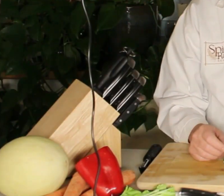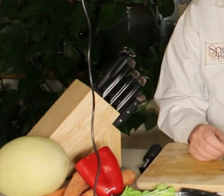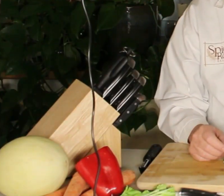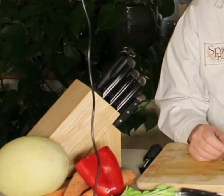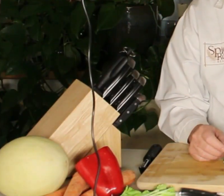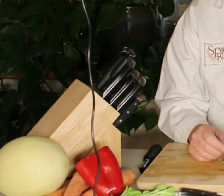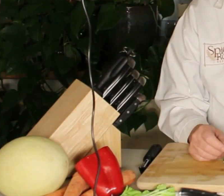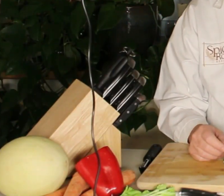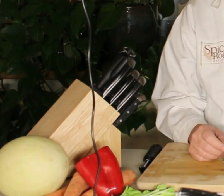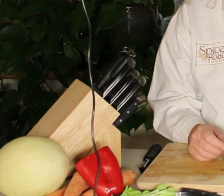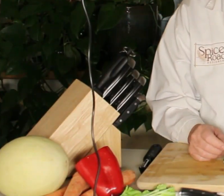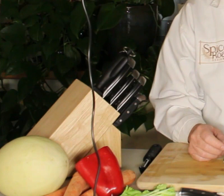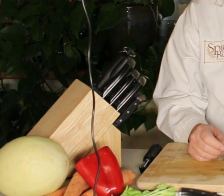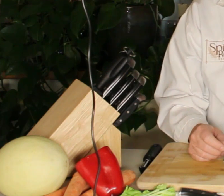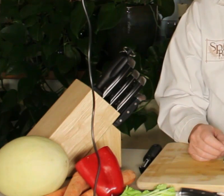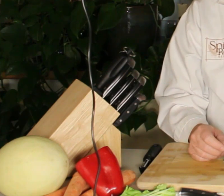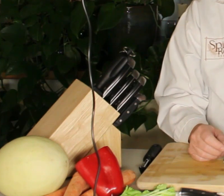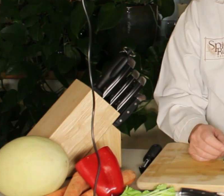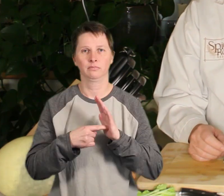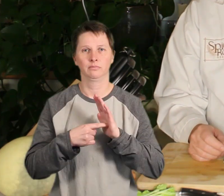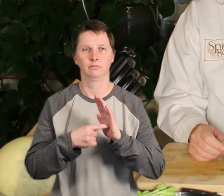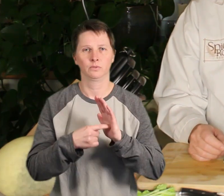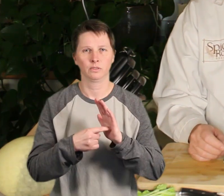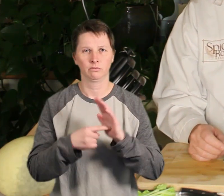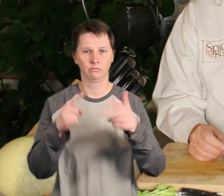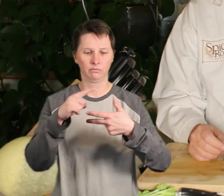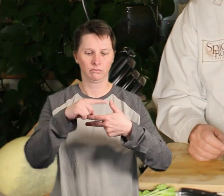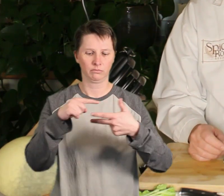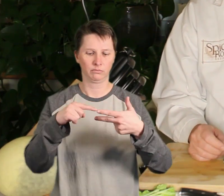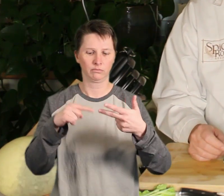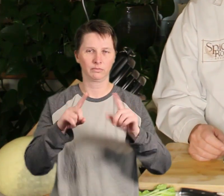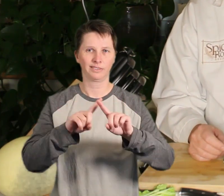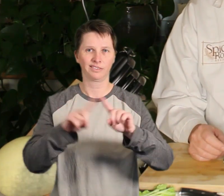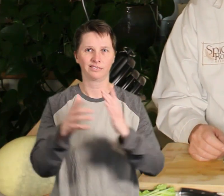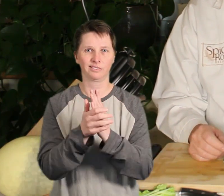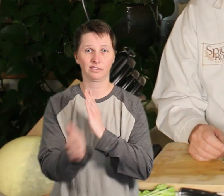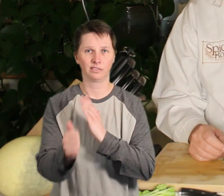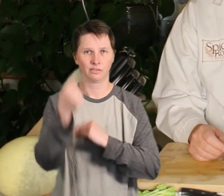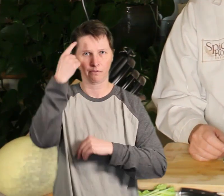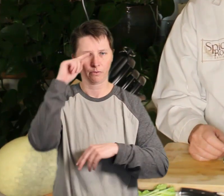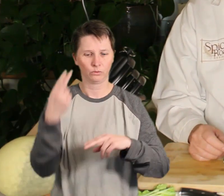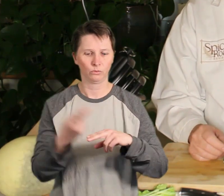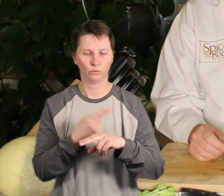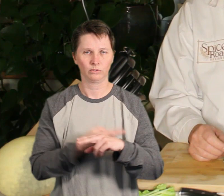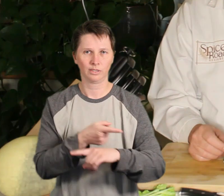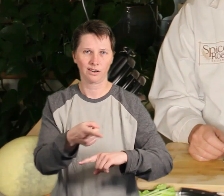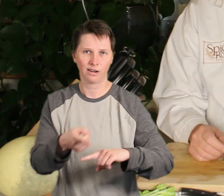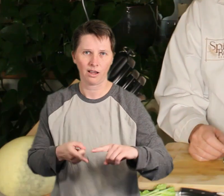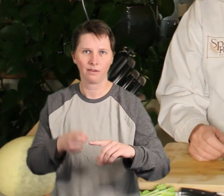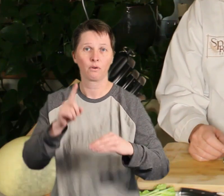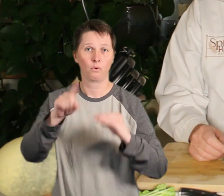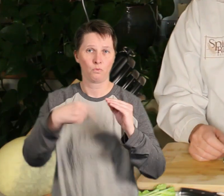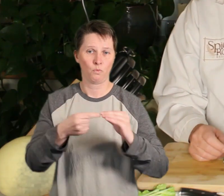I'd like to demonstrate more closely the three major moves of using a French knife in preparing